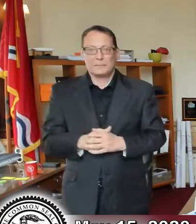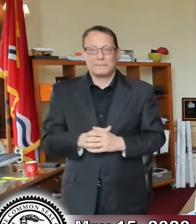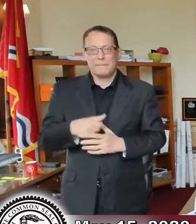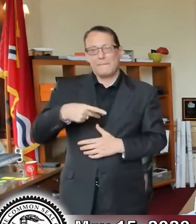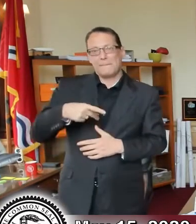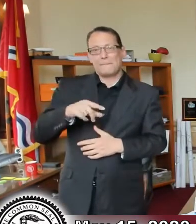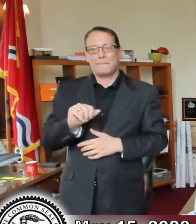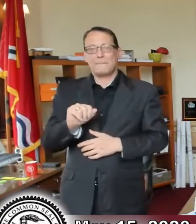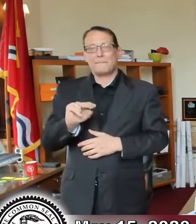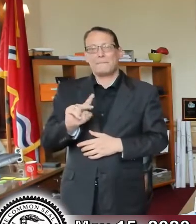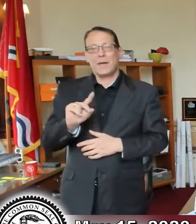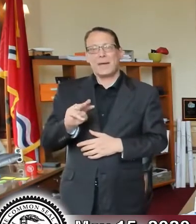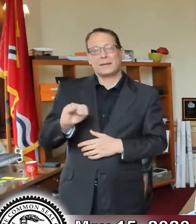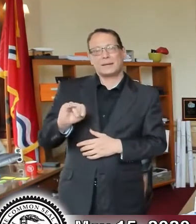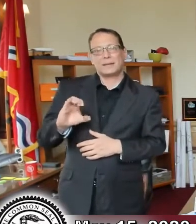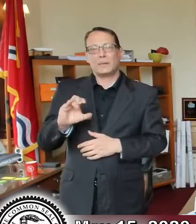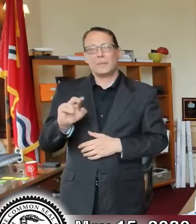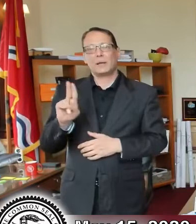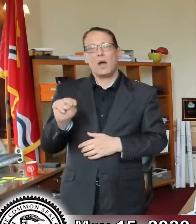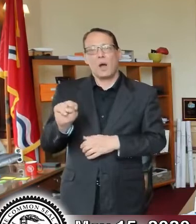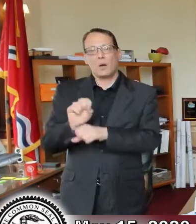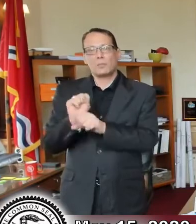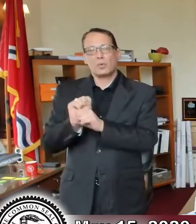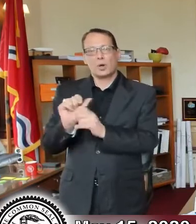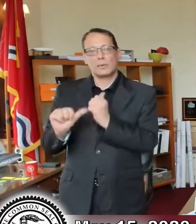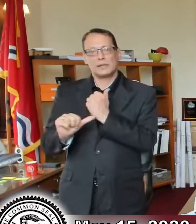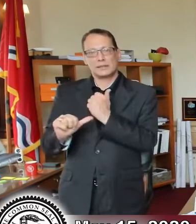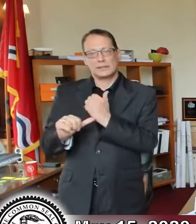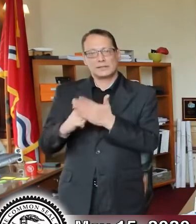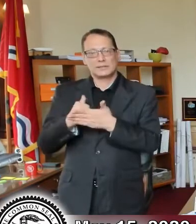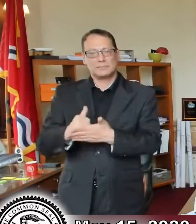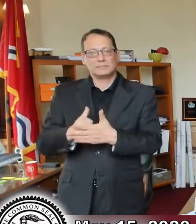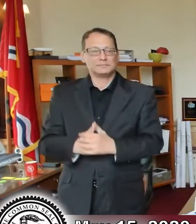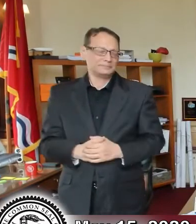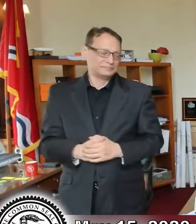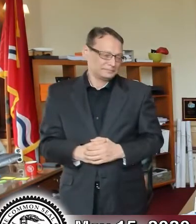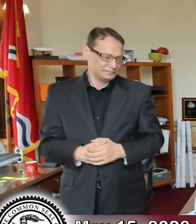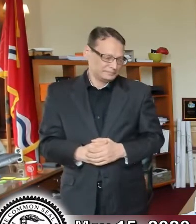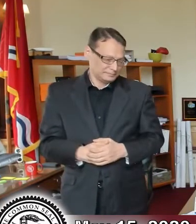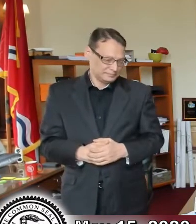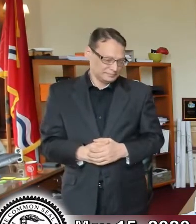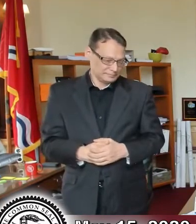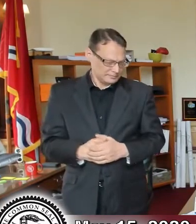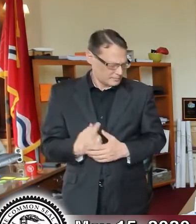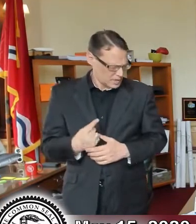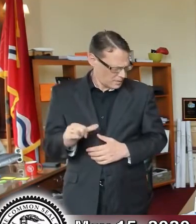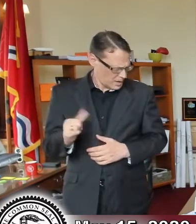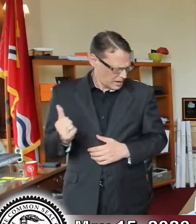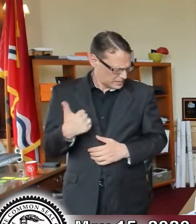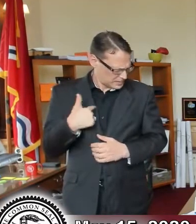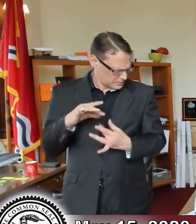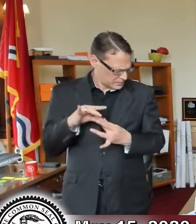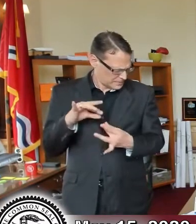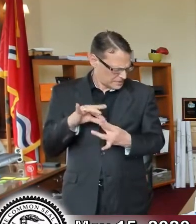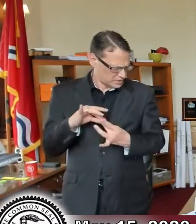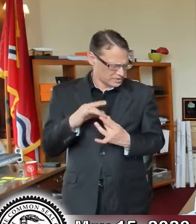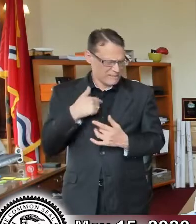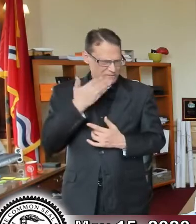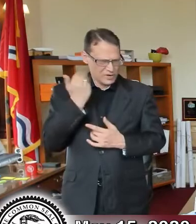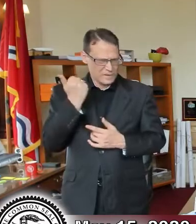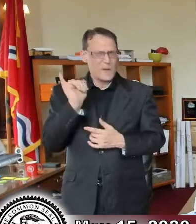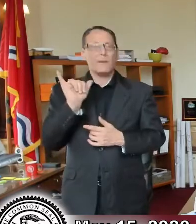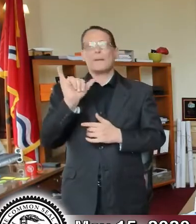Pandemic Unemployment Assistance. there was something else I was going to say about that.